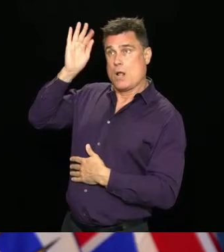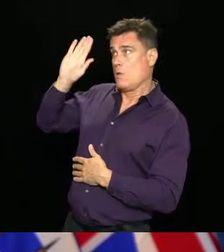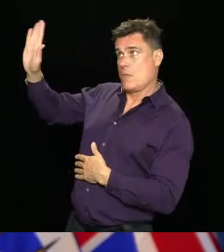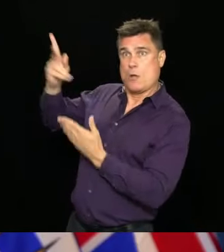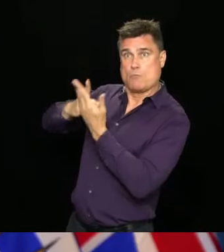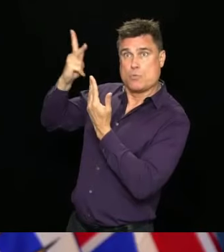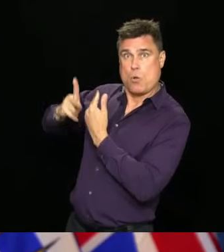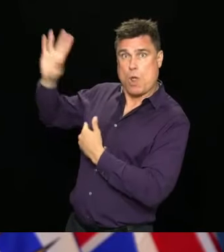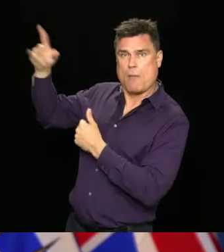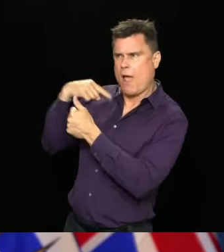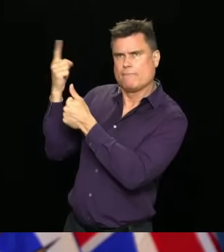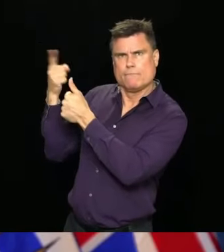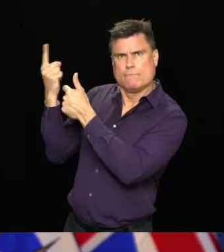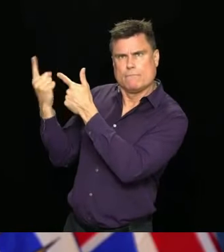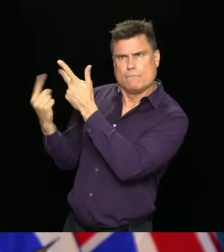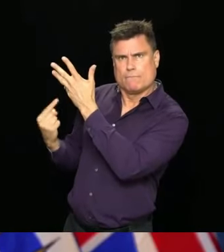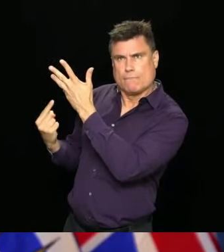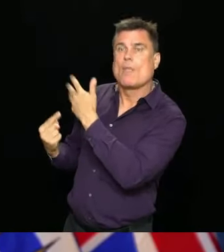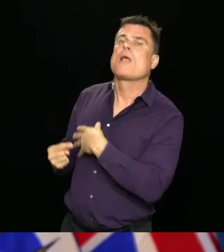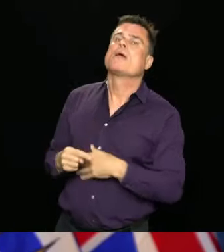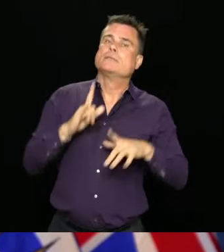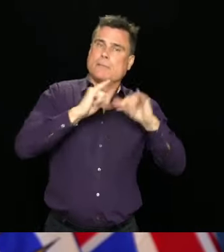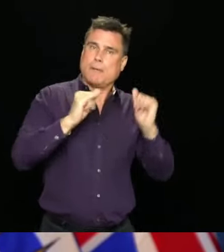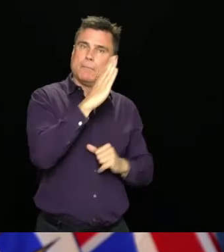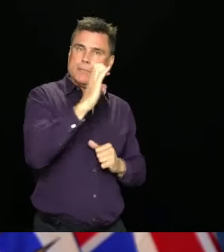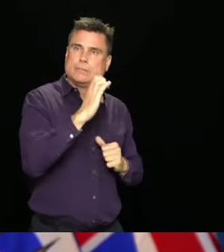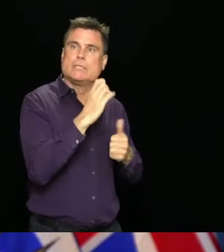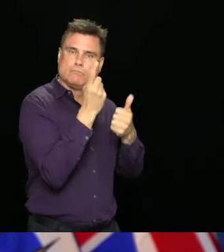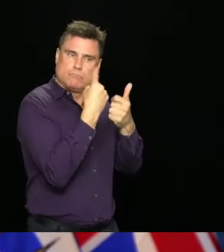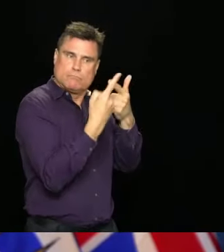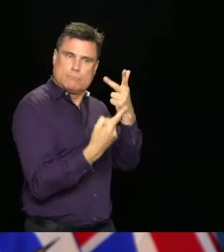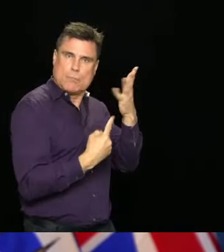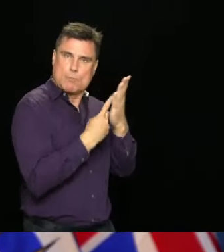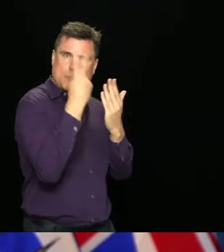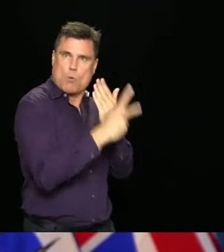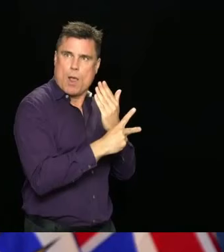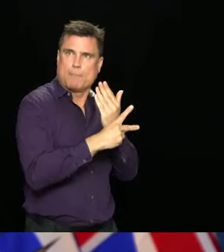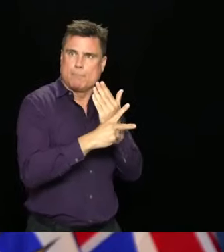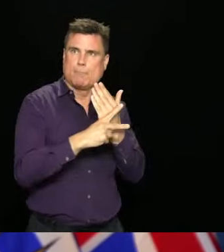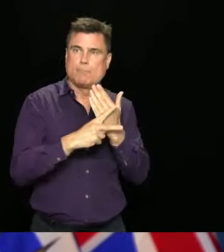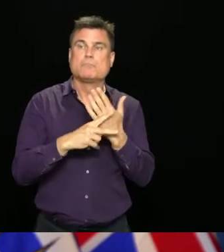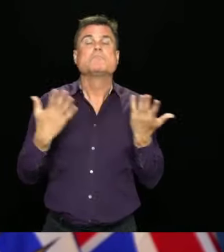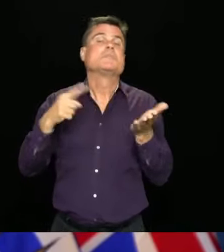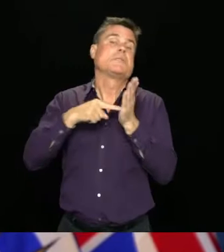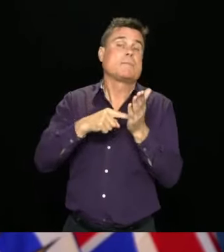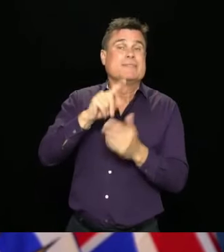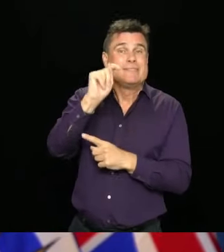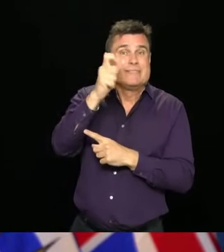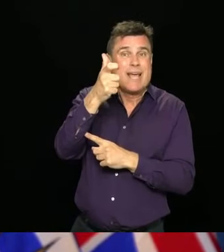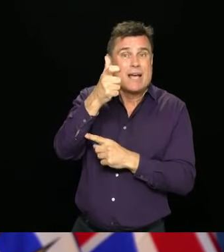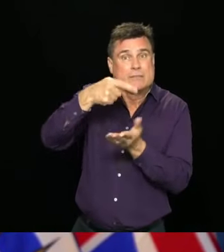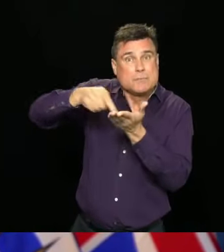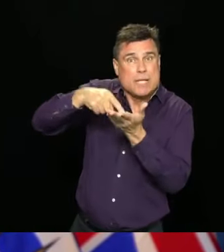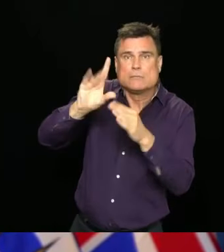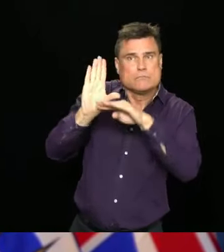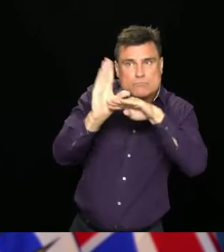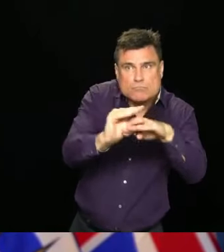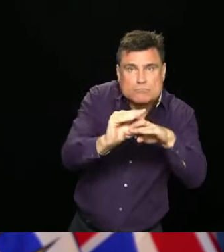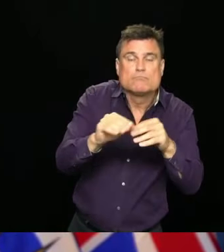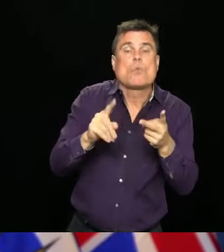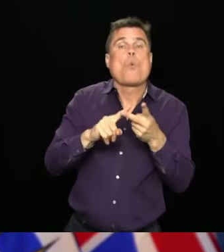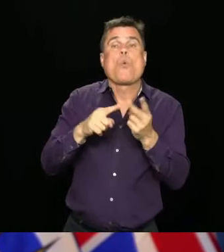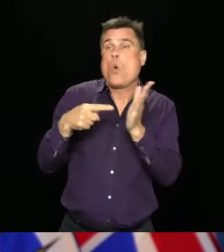place, and the province also introduced a variety of tax cuts, delays, and deferrals for businesses. That